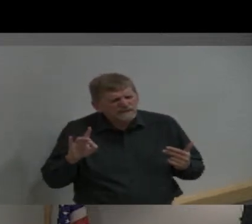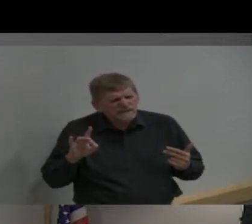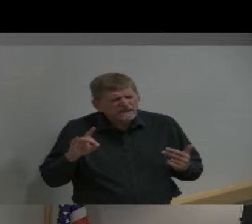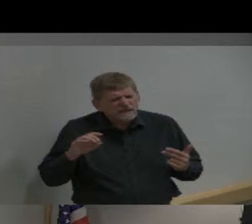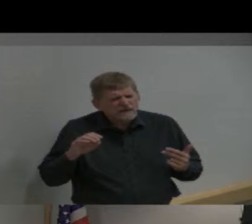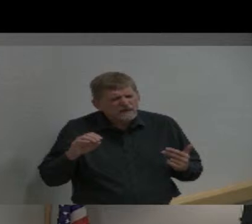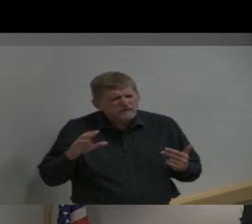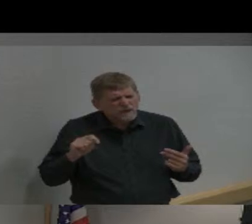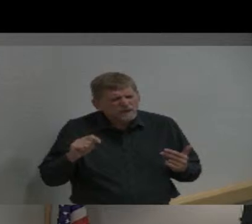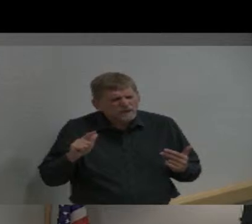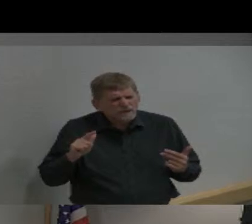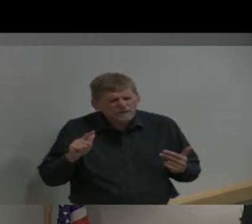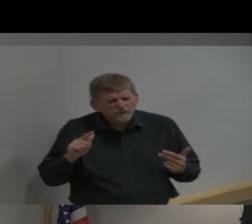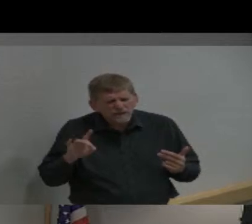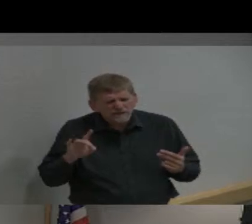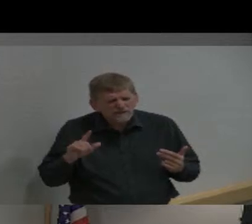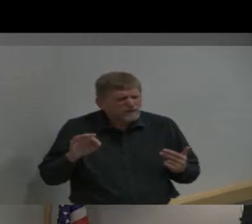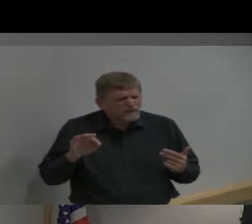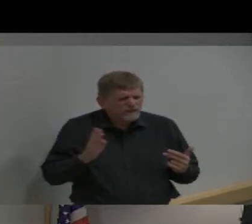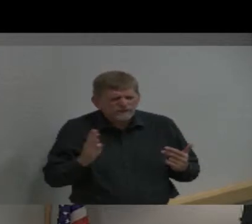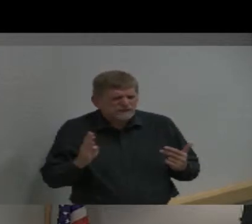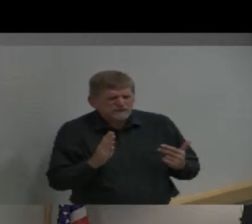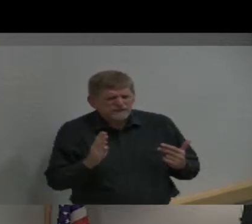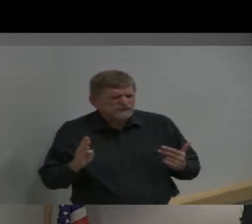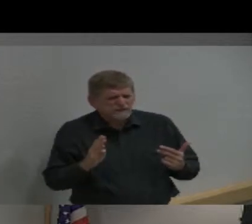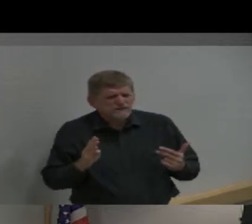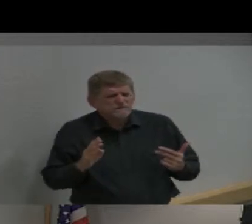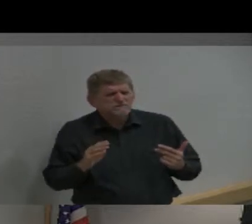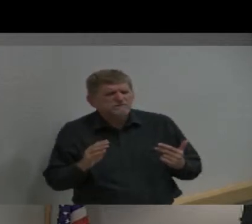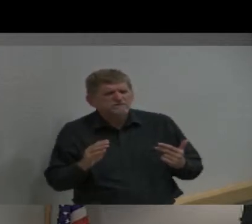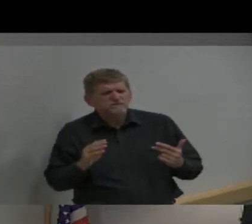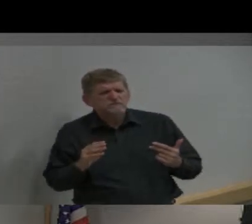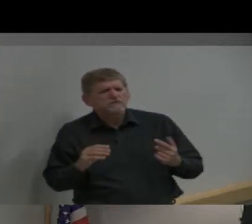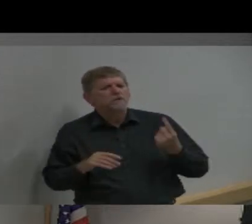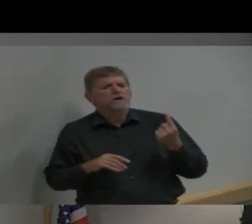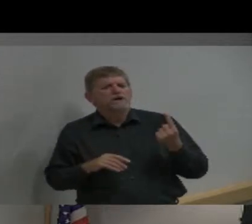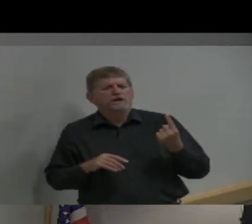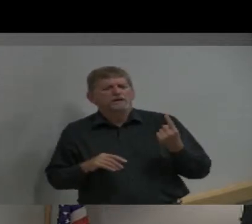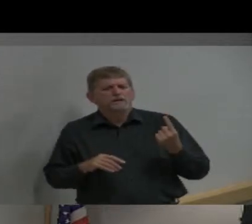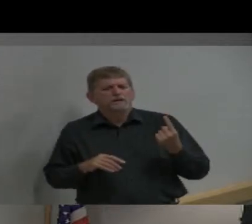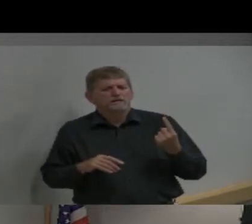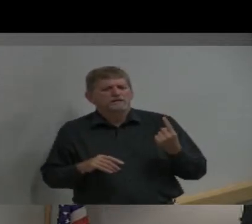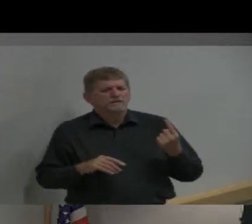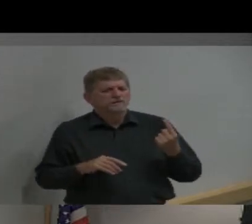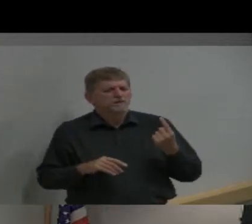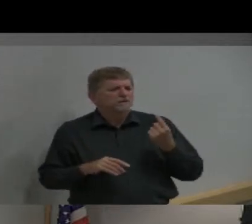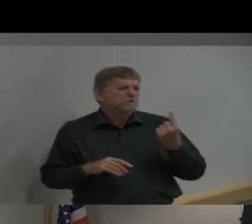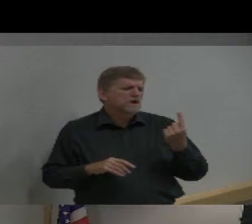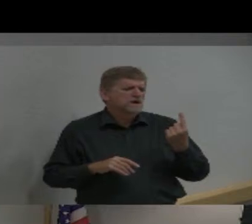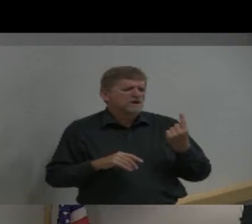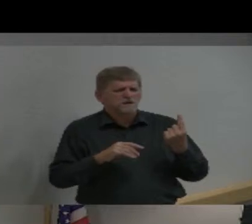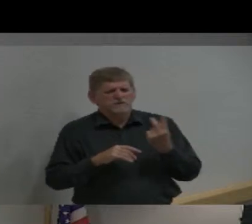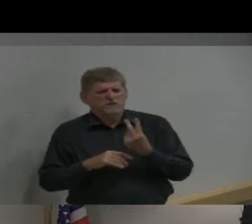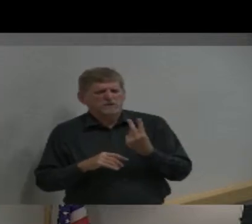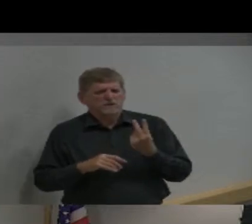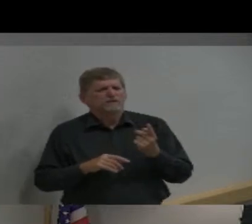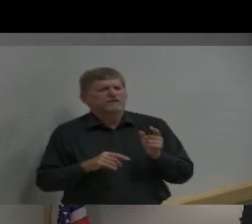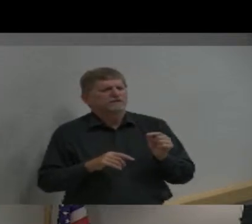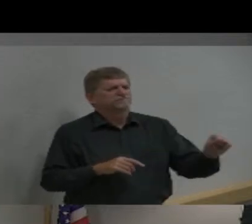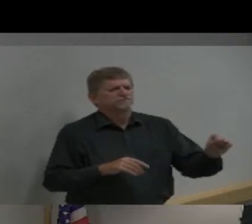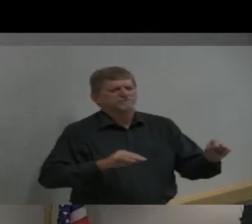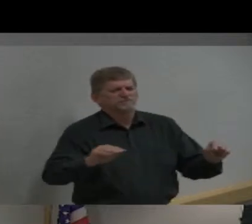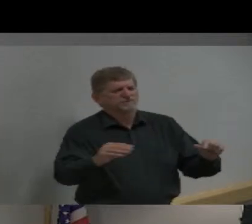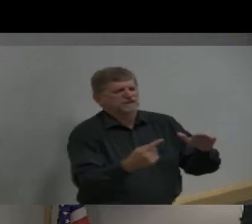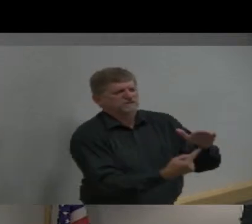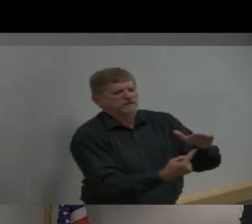2 positives in the house, or one or two quarantining, sorry, with an associated positive. Question from